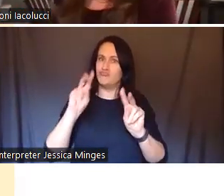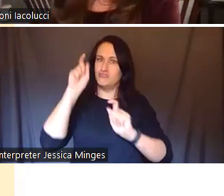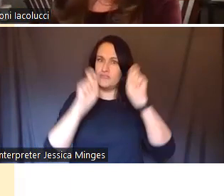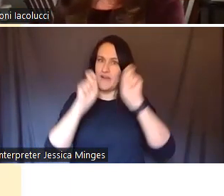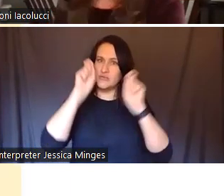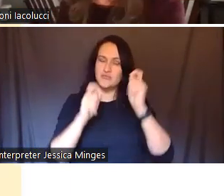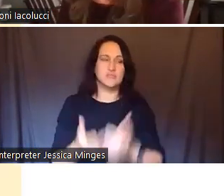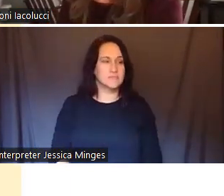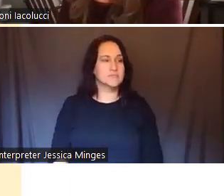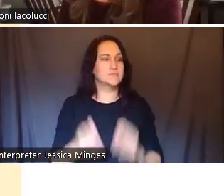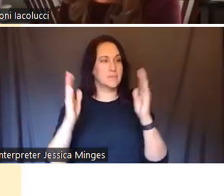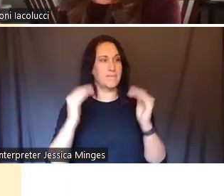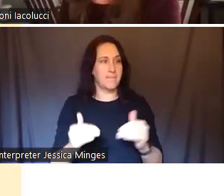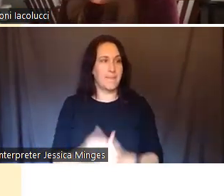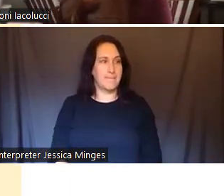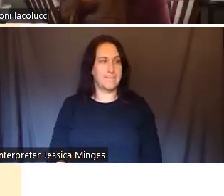Okay, next slide, please.